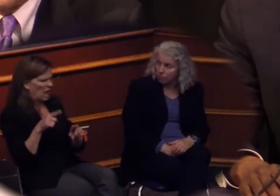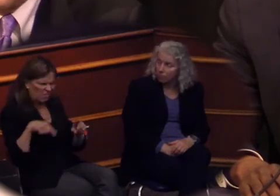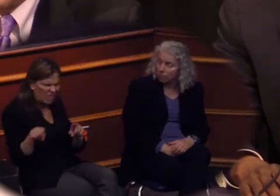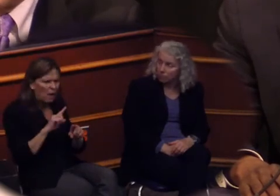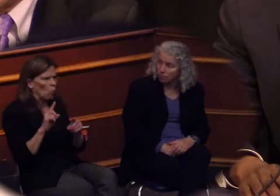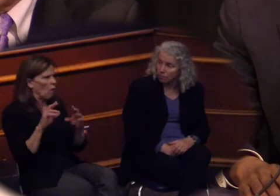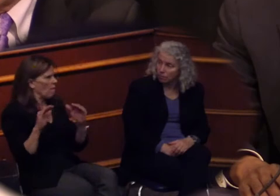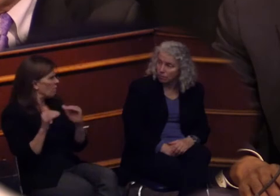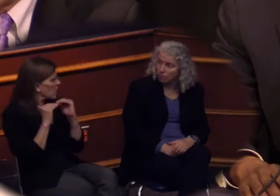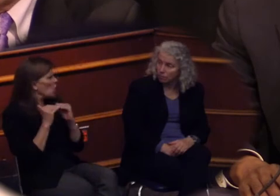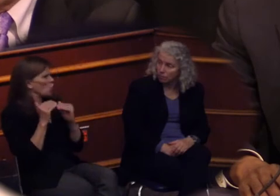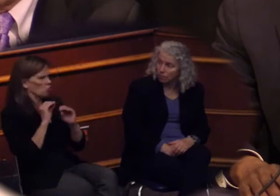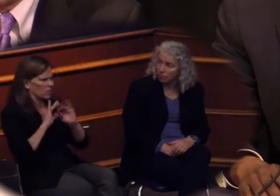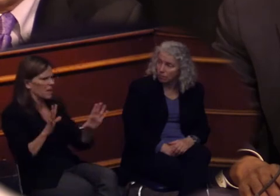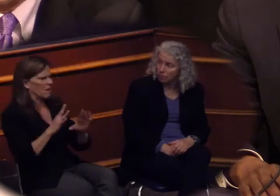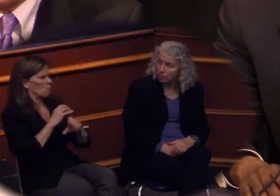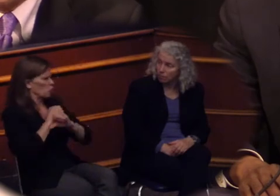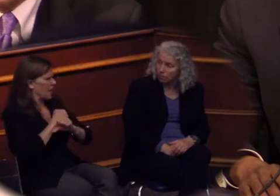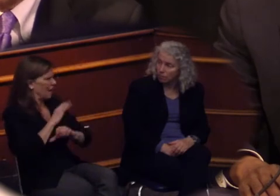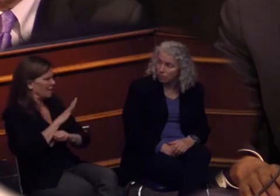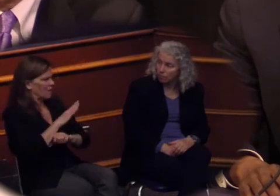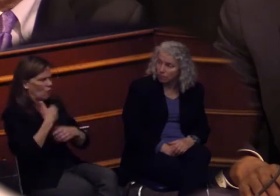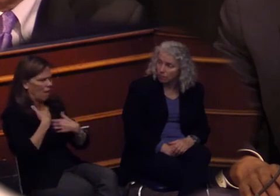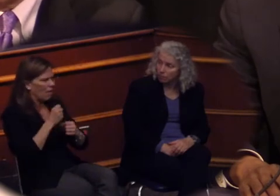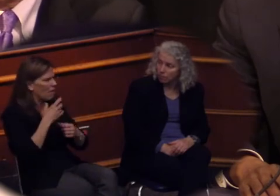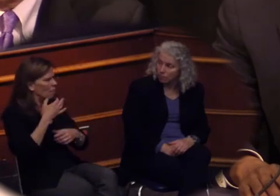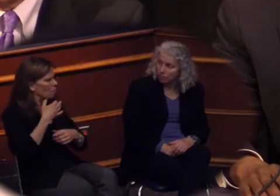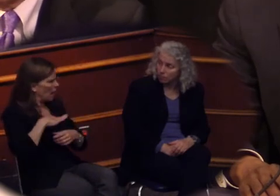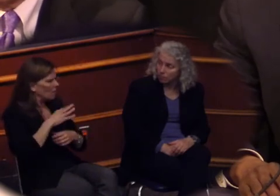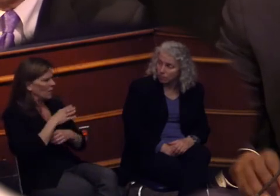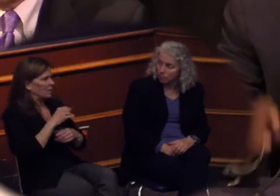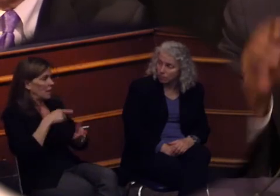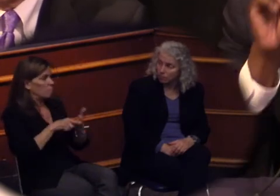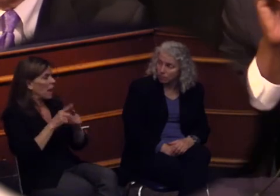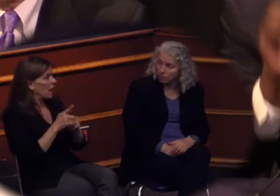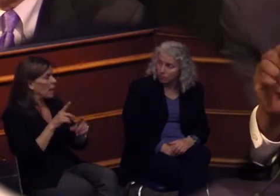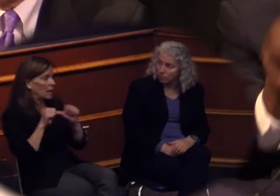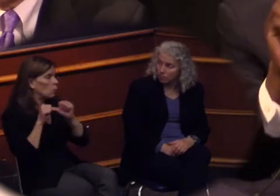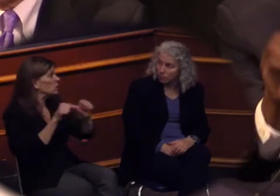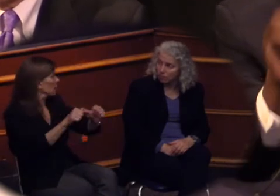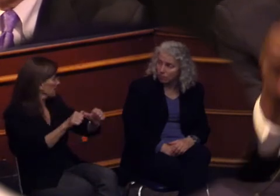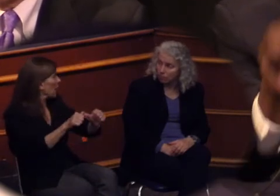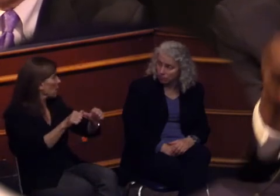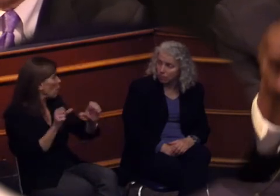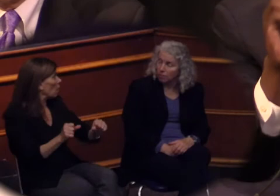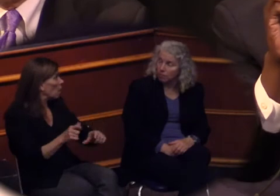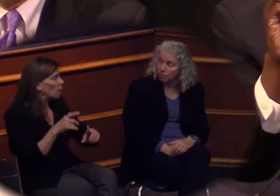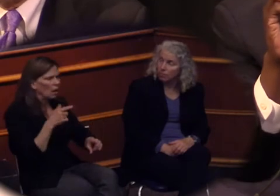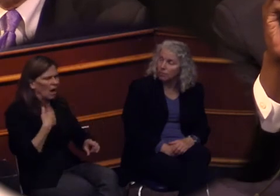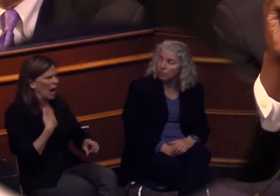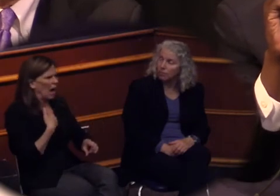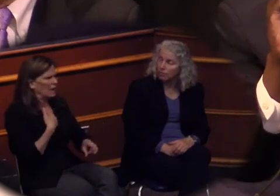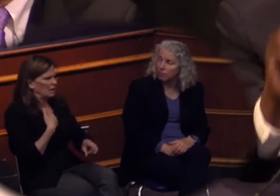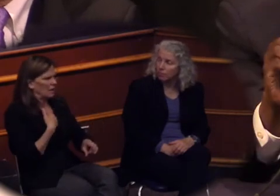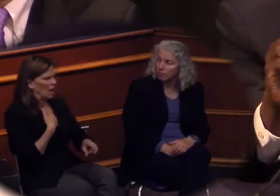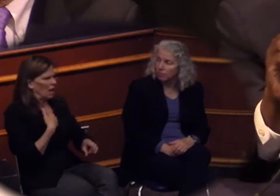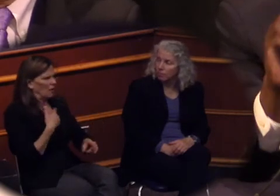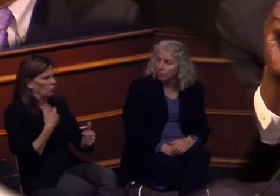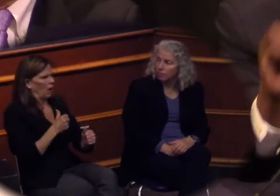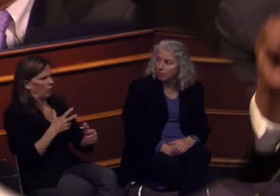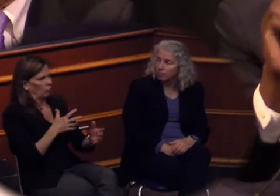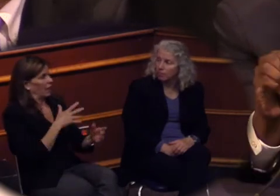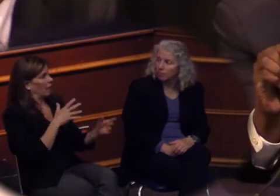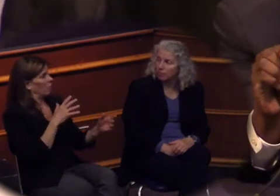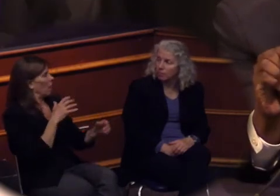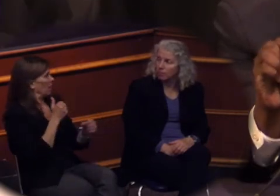They were clear. We protected their health benefits and their pay, and we were sustainable. I did not try to put my employees into